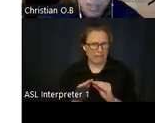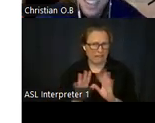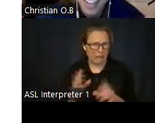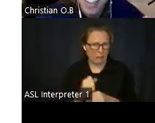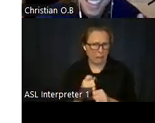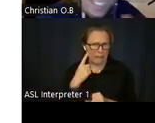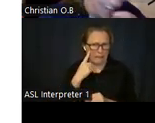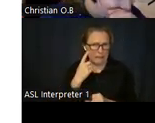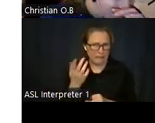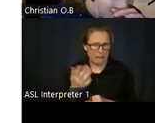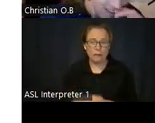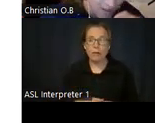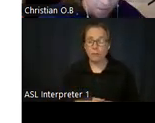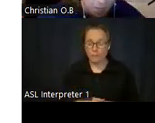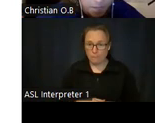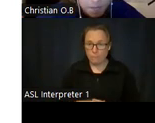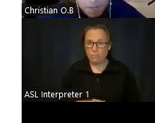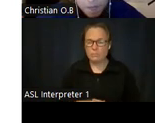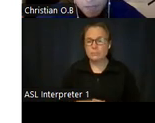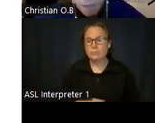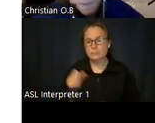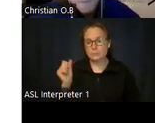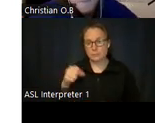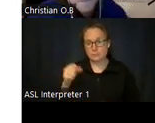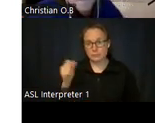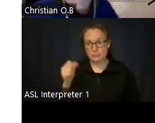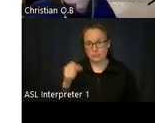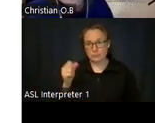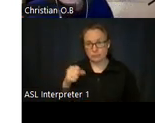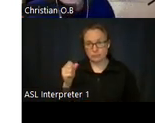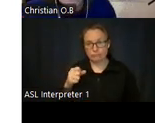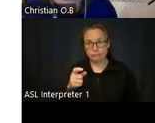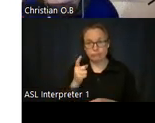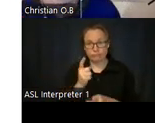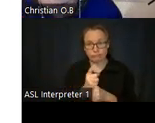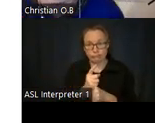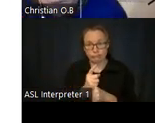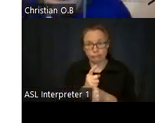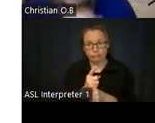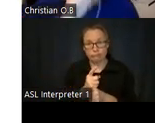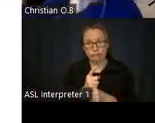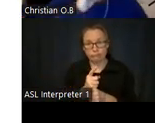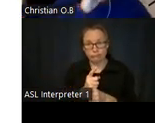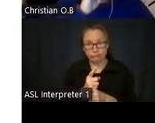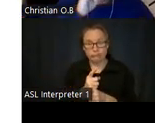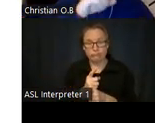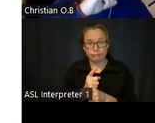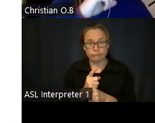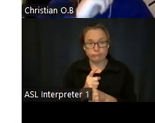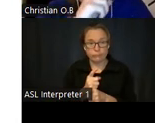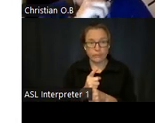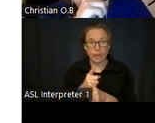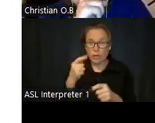to me. Yeah. And I think somewhere where we put that, the footnote to that